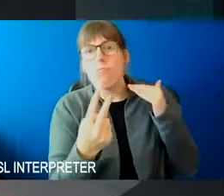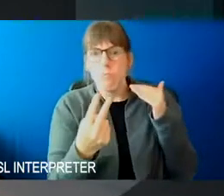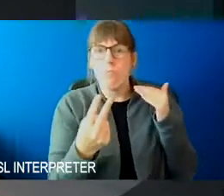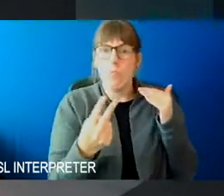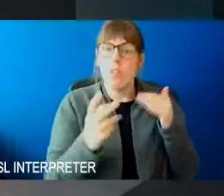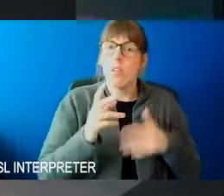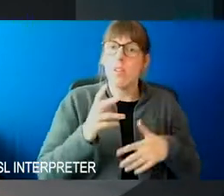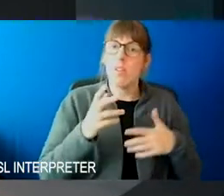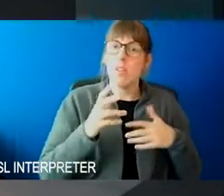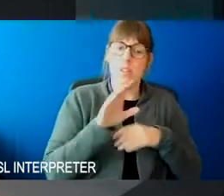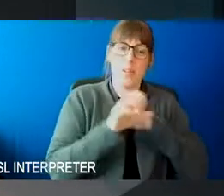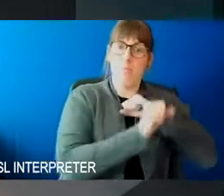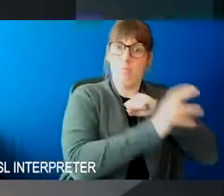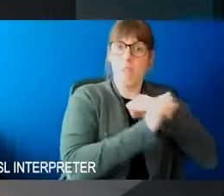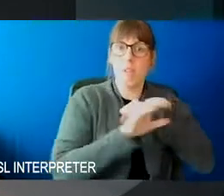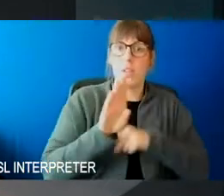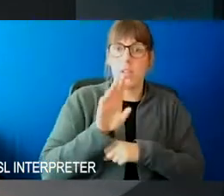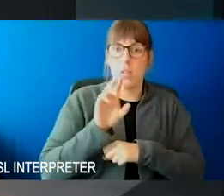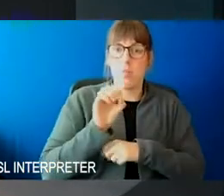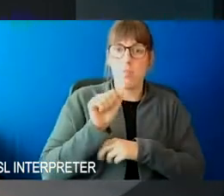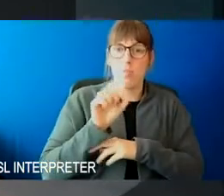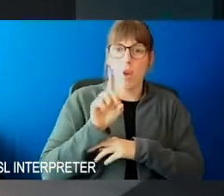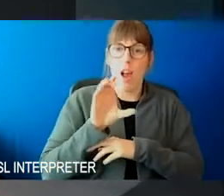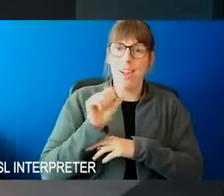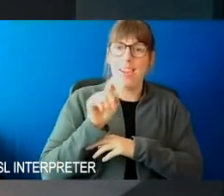we are moving very quickly